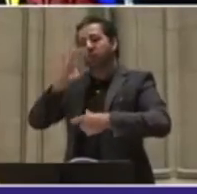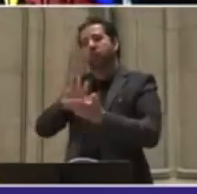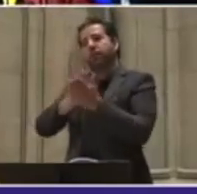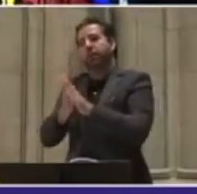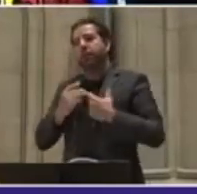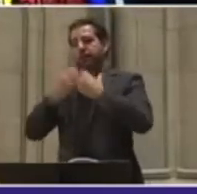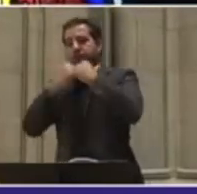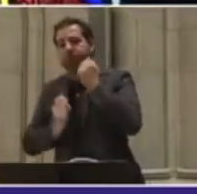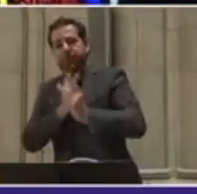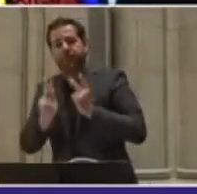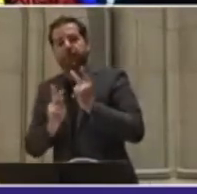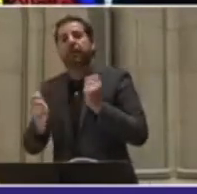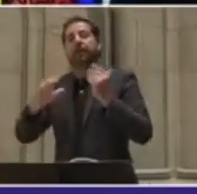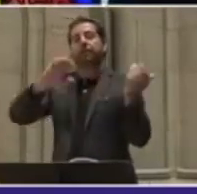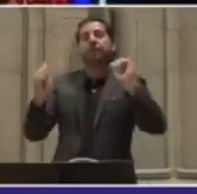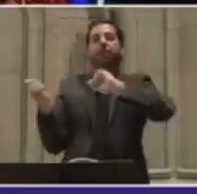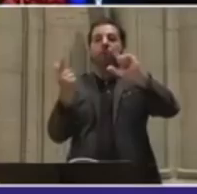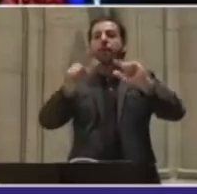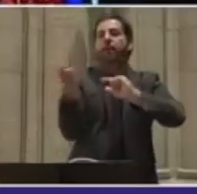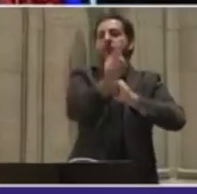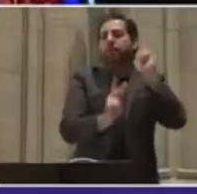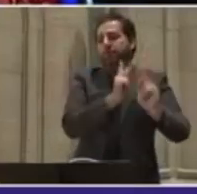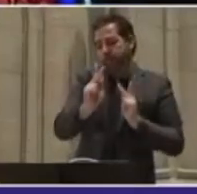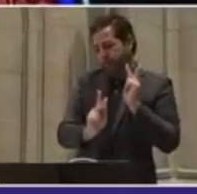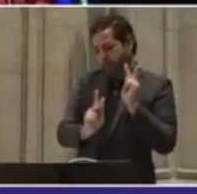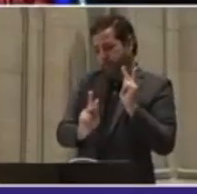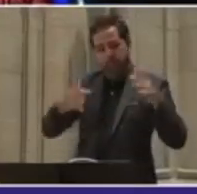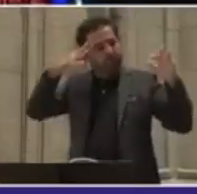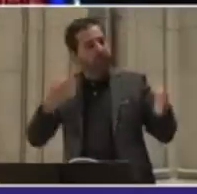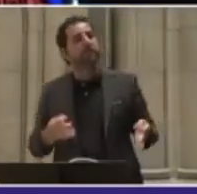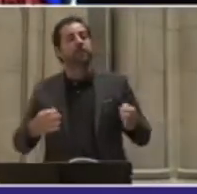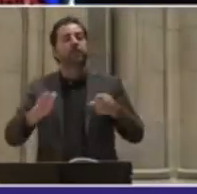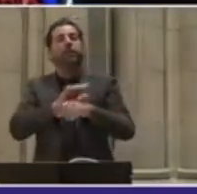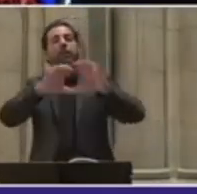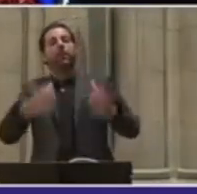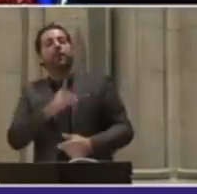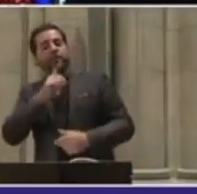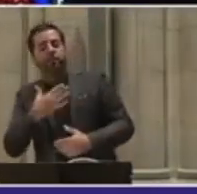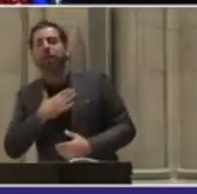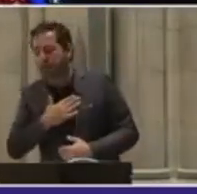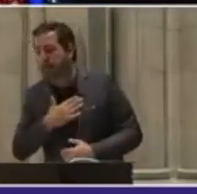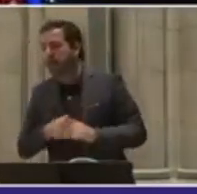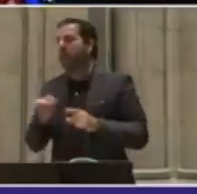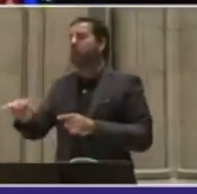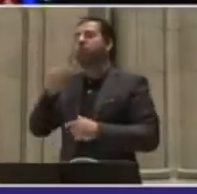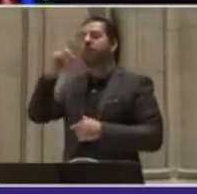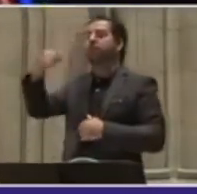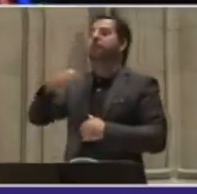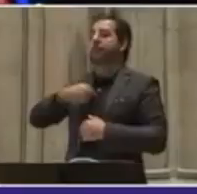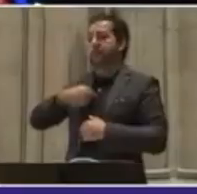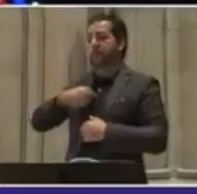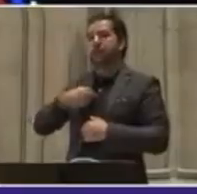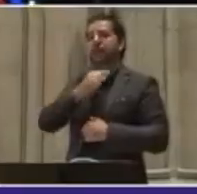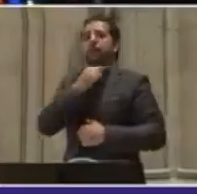treasured possession out of all the peoples. Indeed, the whole earth is mine, but you shall be for me a